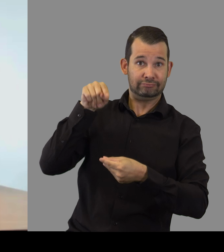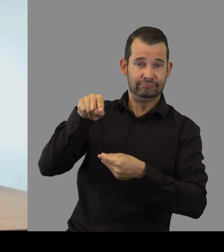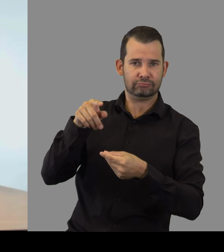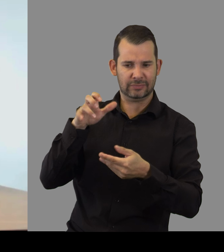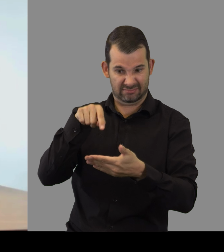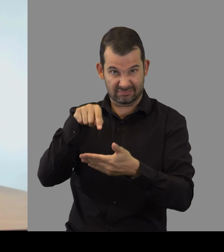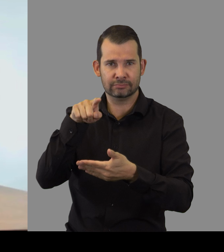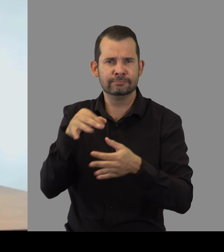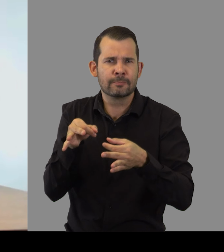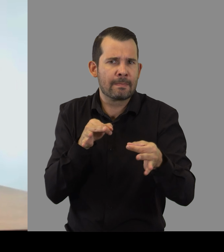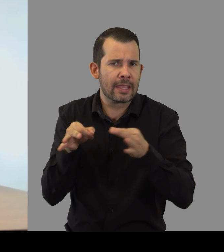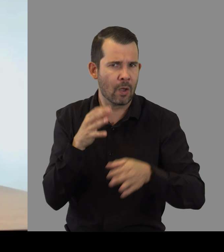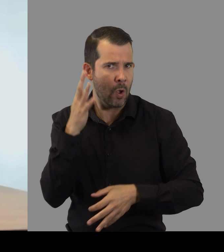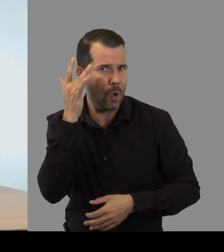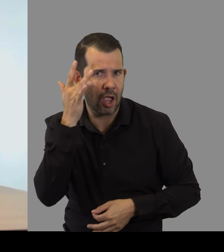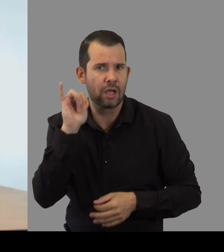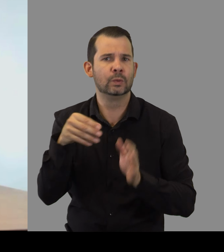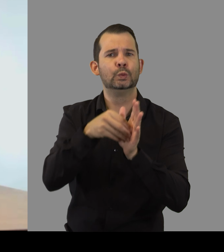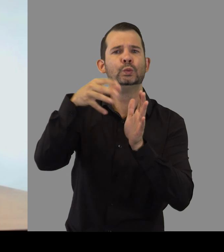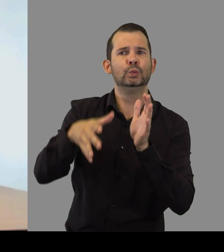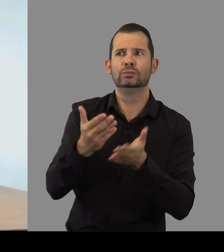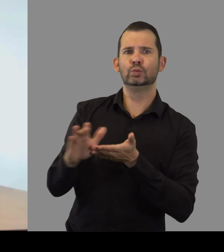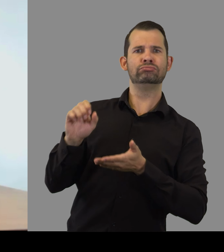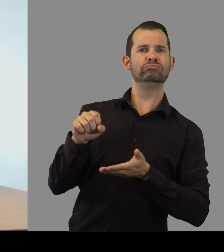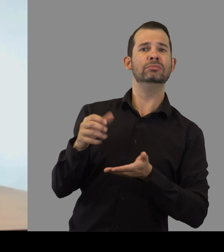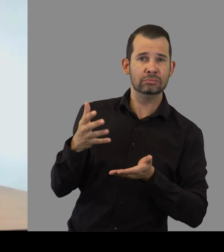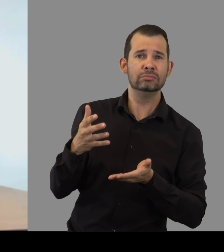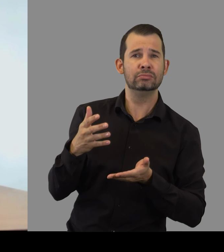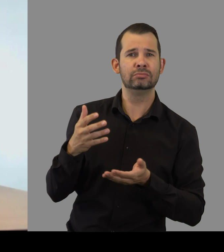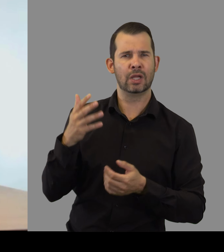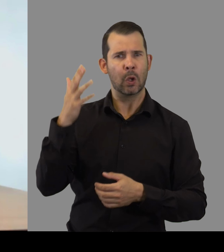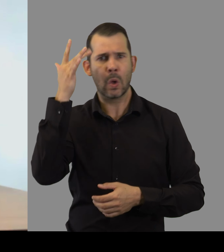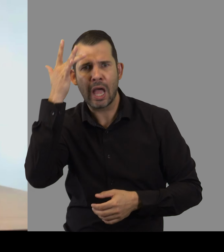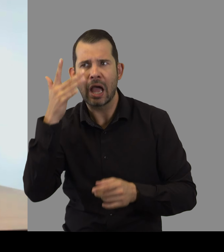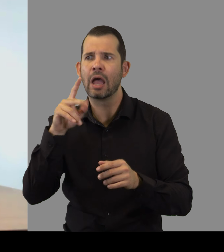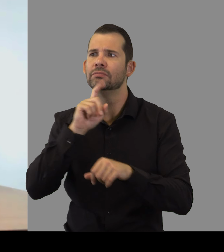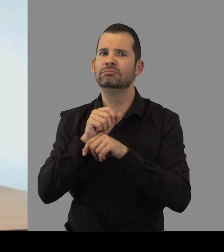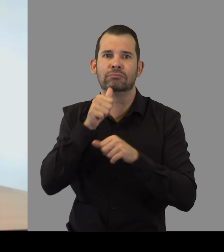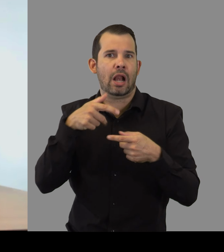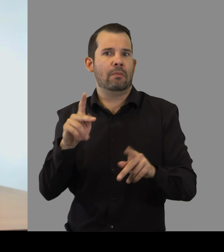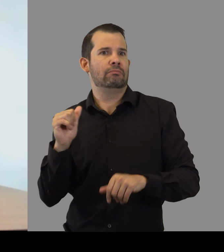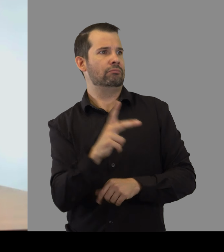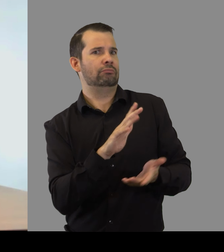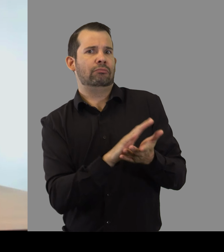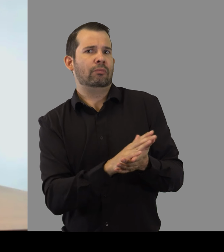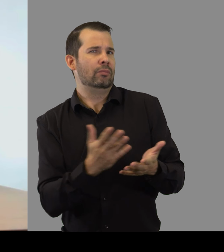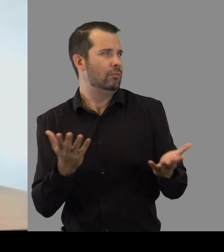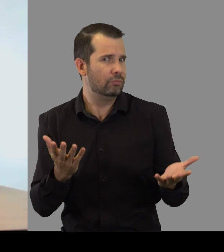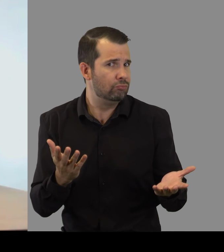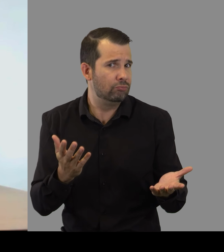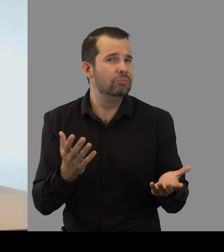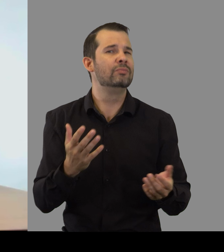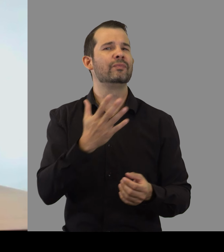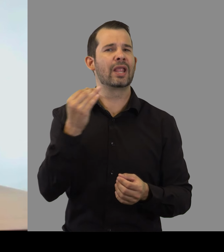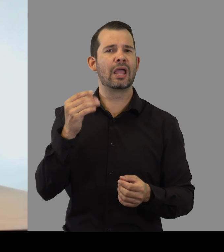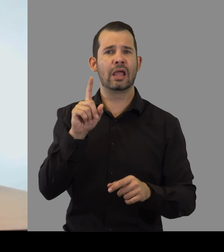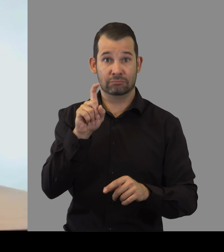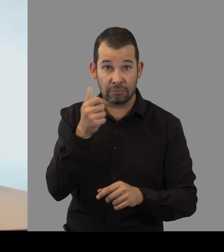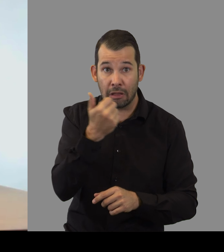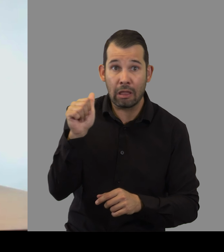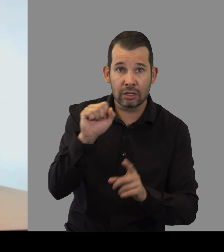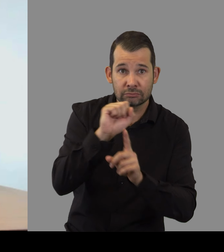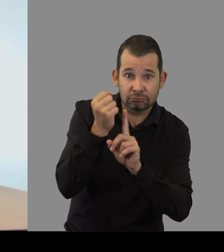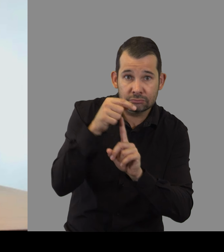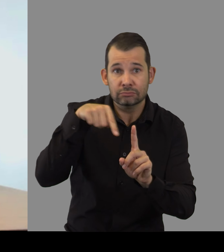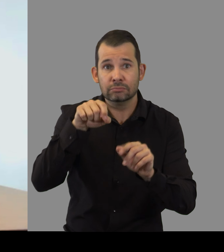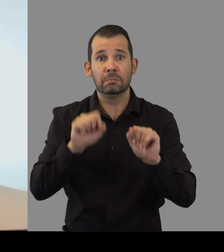school explaining why the student has been excluded and why they're therefore not allowed to be